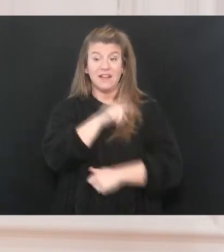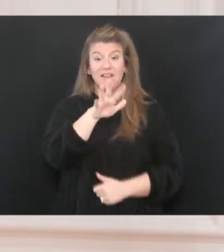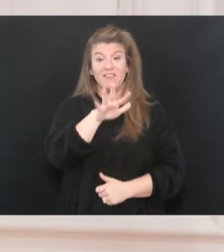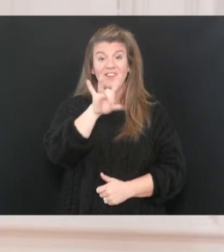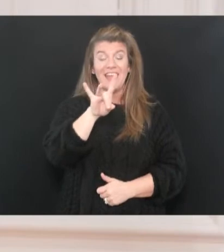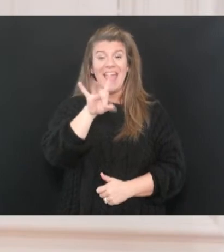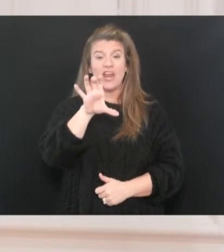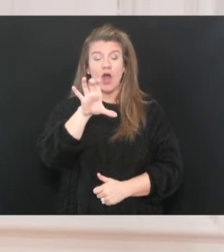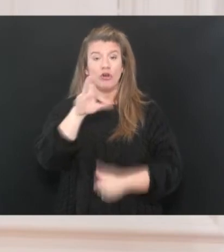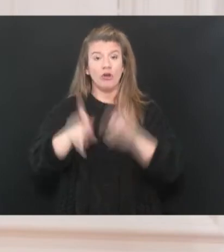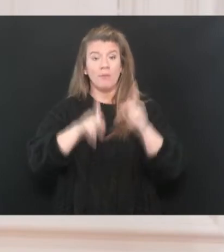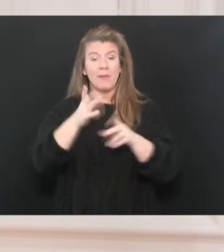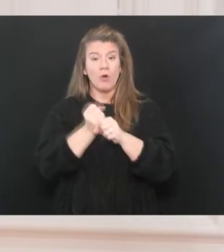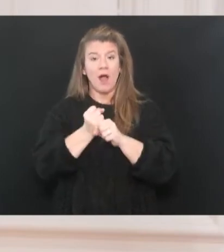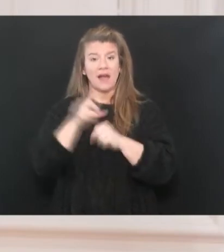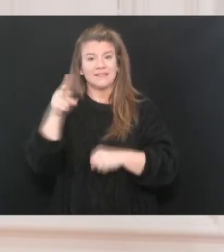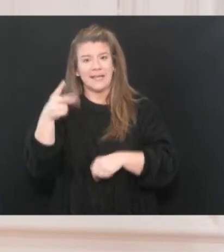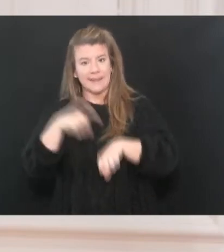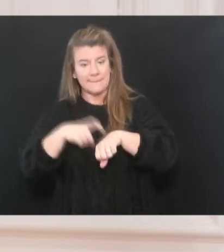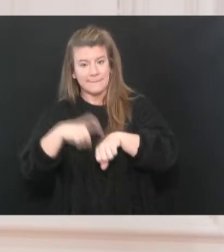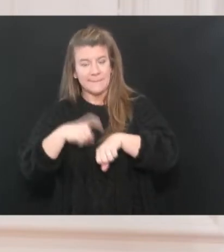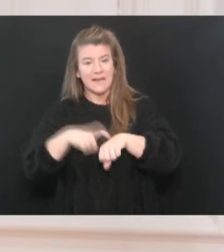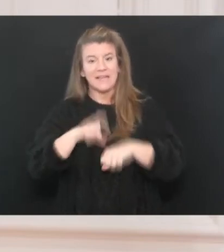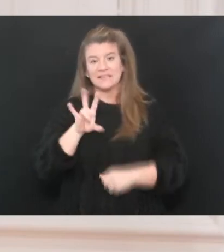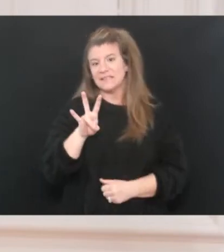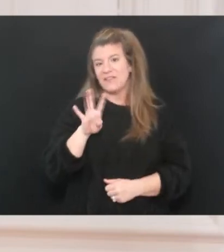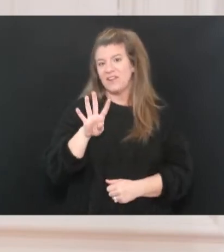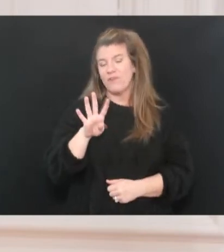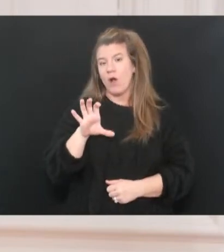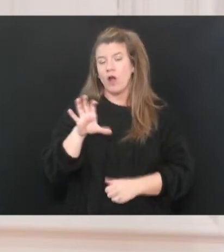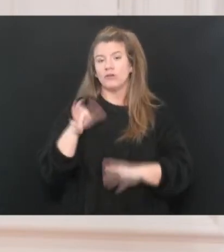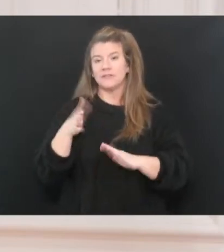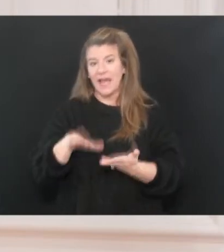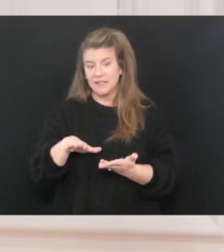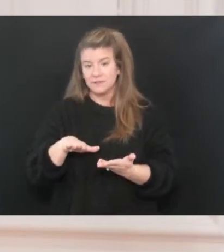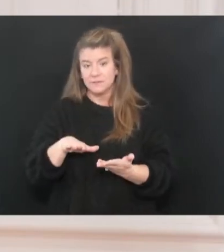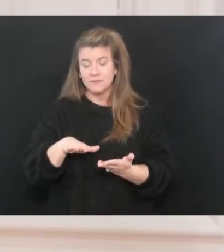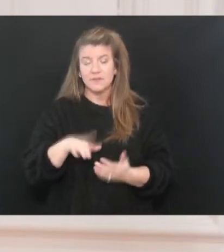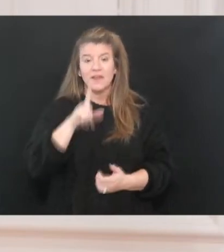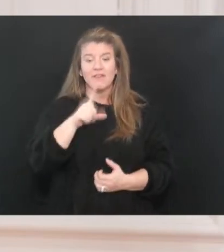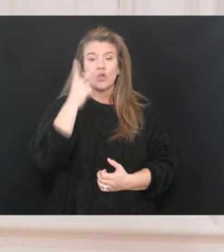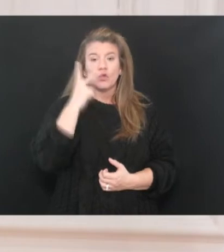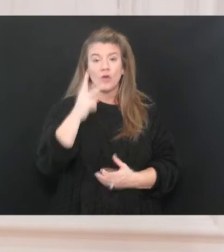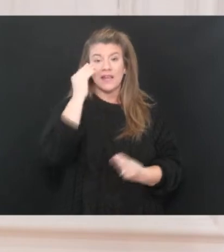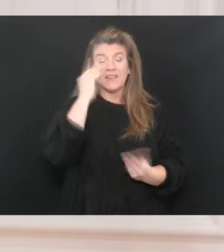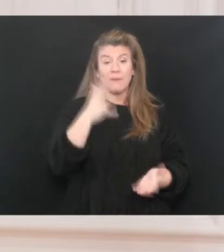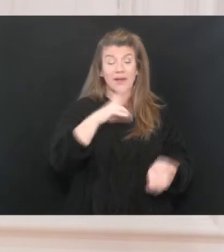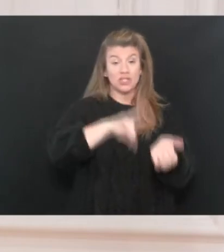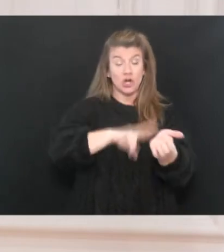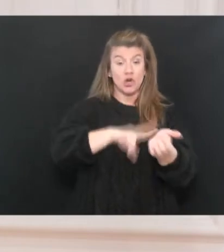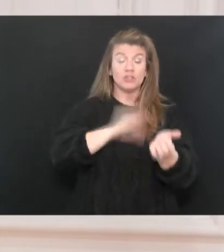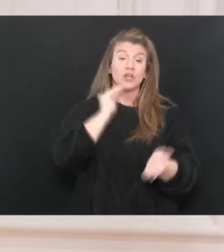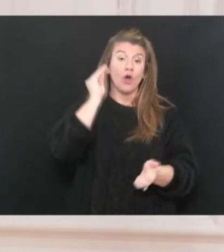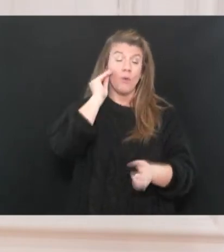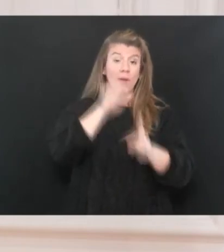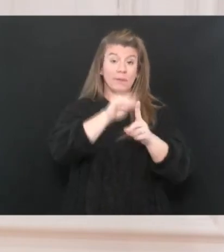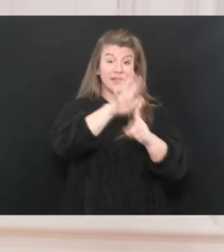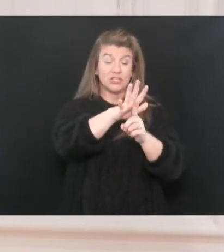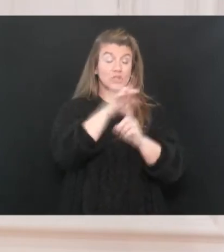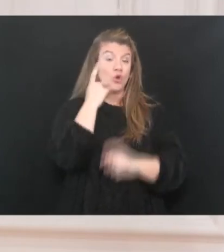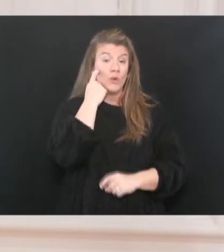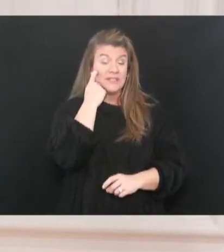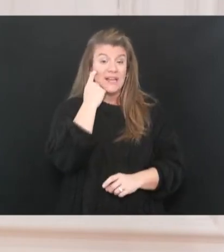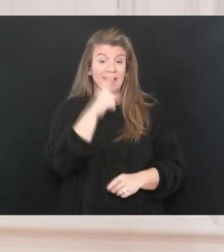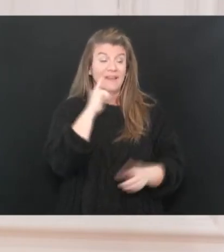breakthroughs, 74 people that have died. And if you look at the data in nursing home population that was just recently